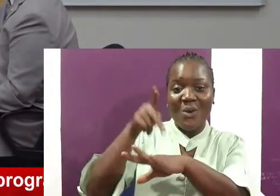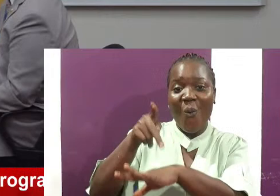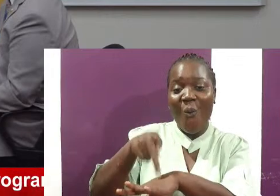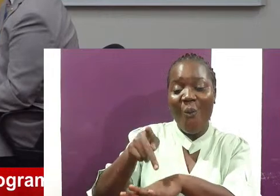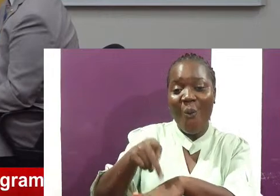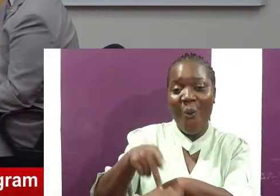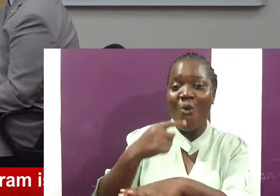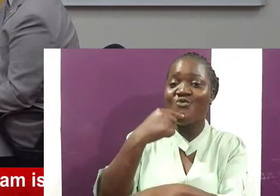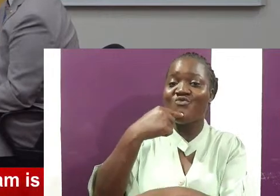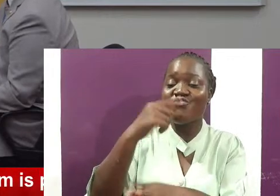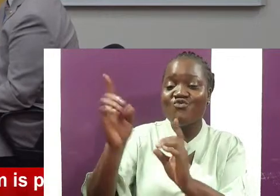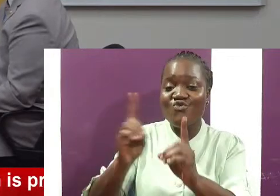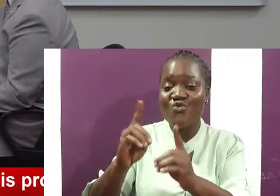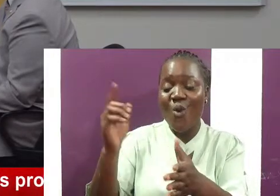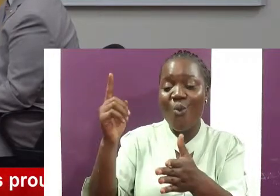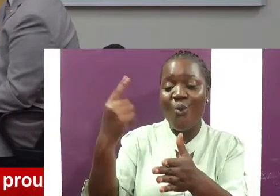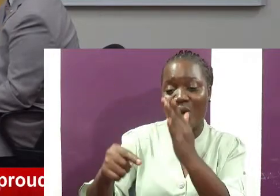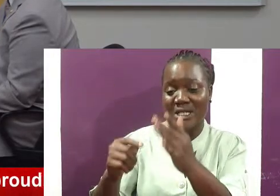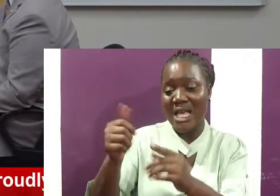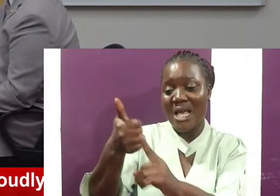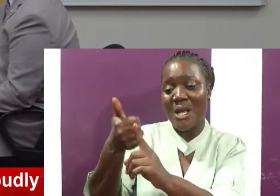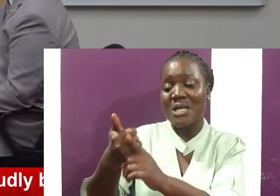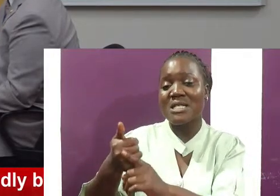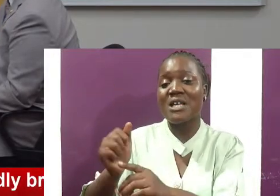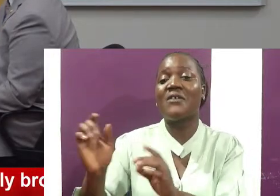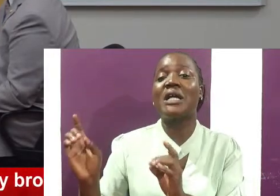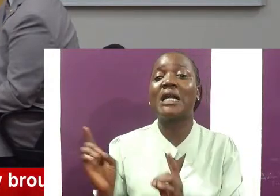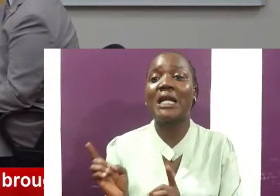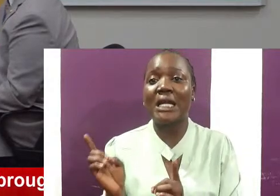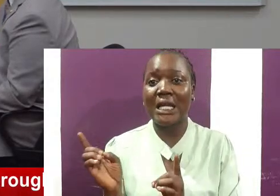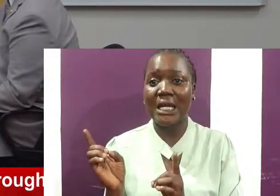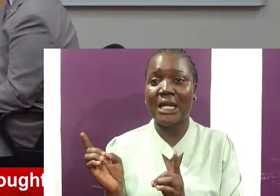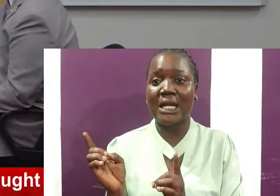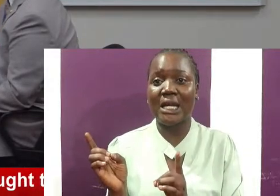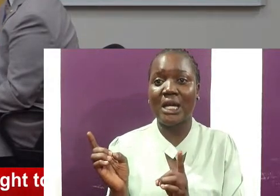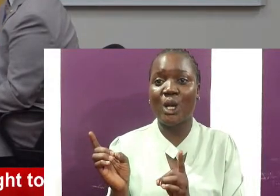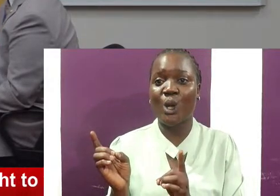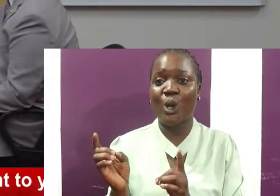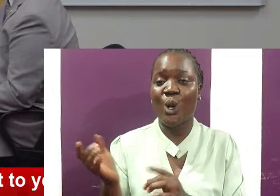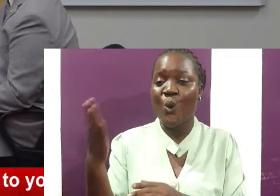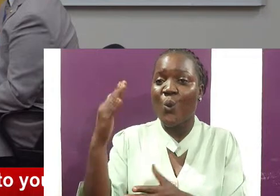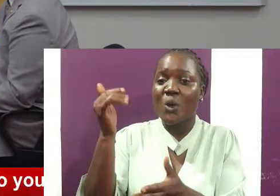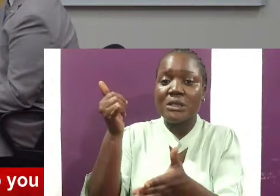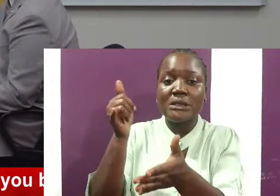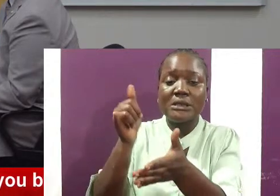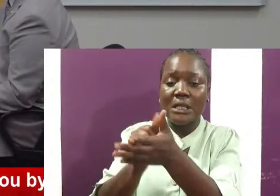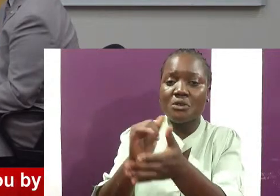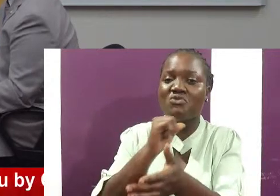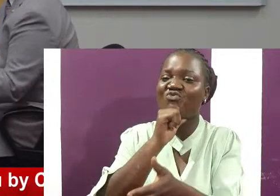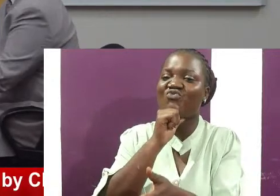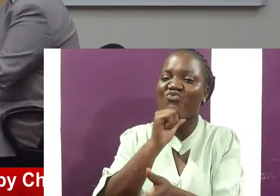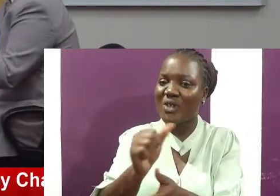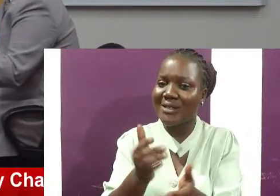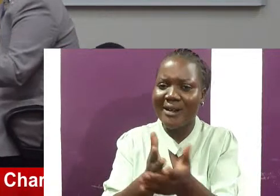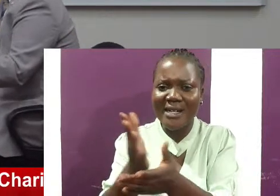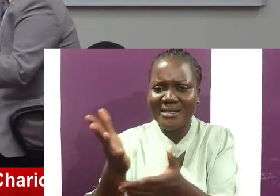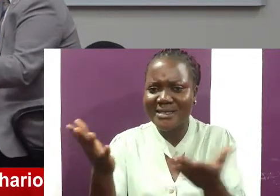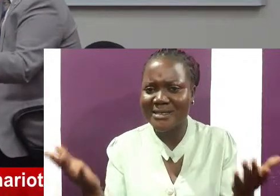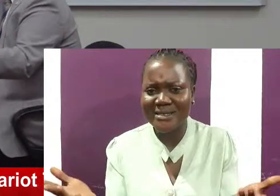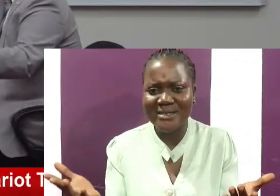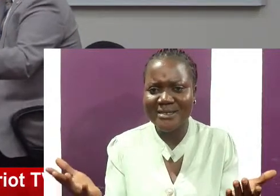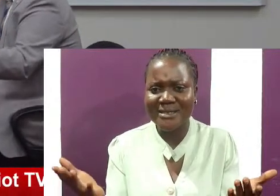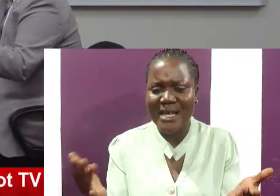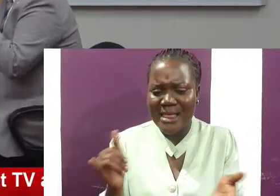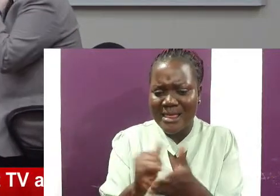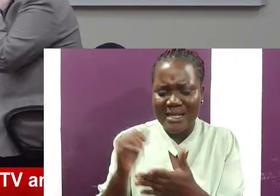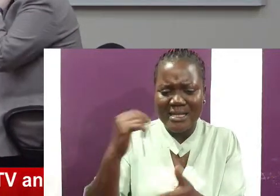Lord? He was. Was that enough to justify him? No. No. Because what he had to do on